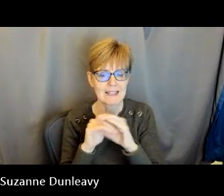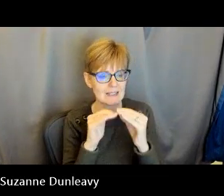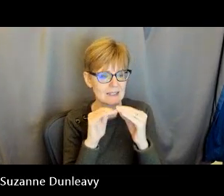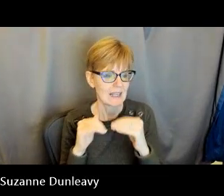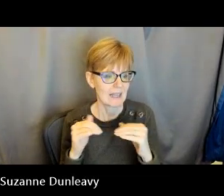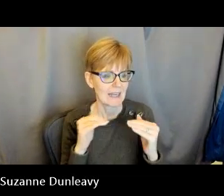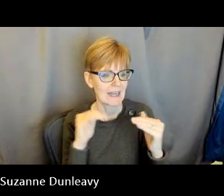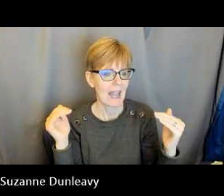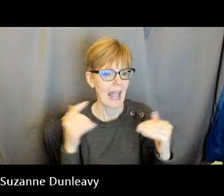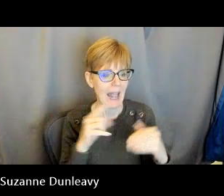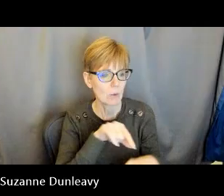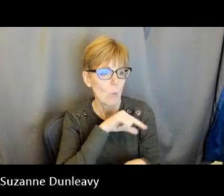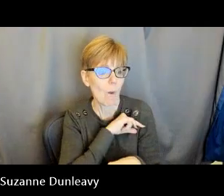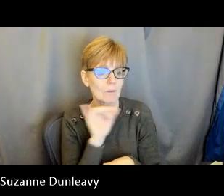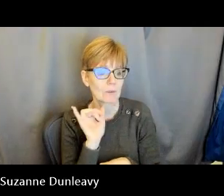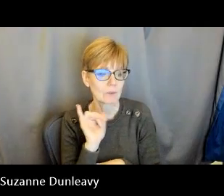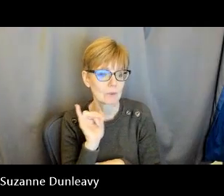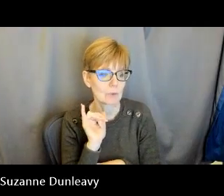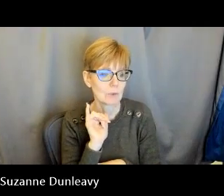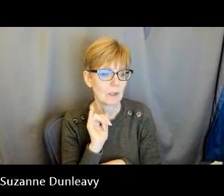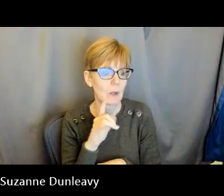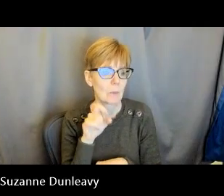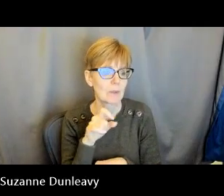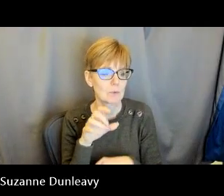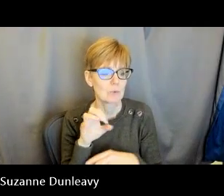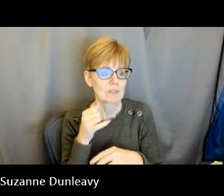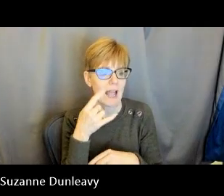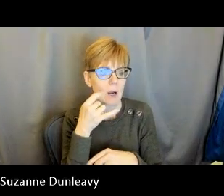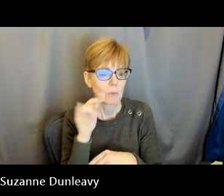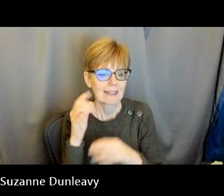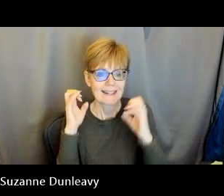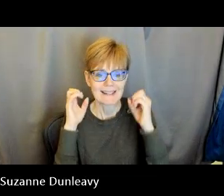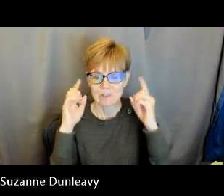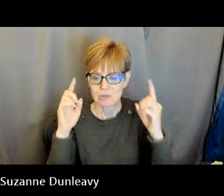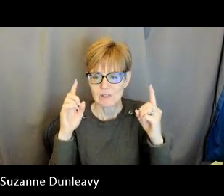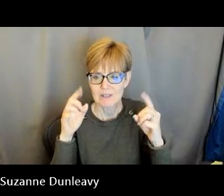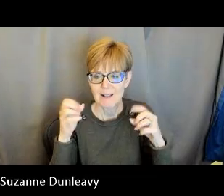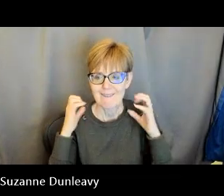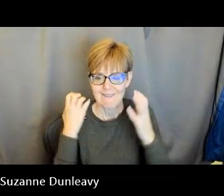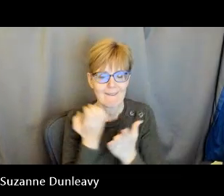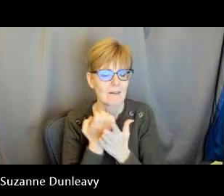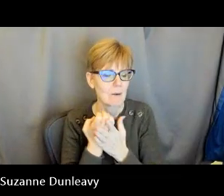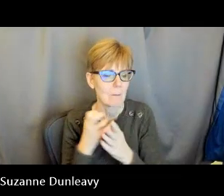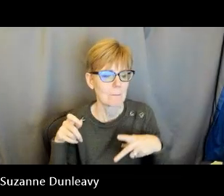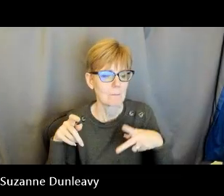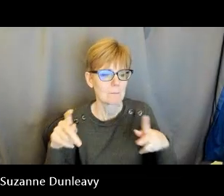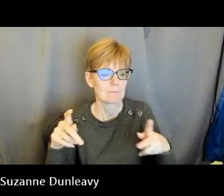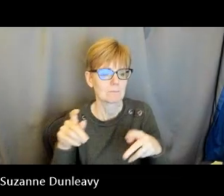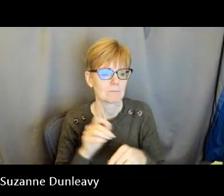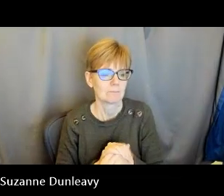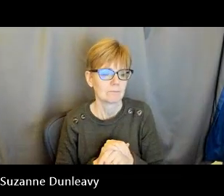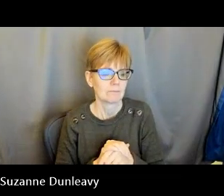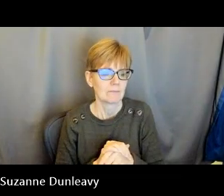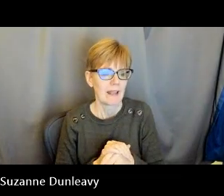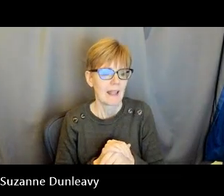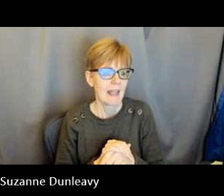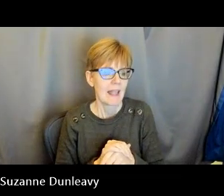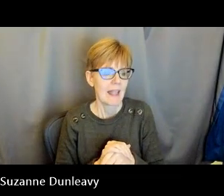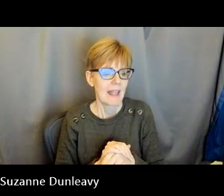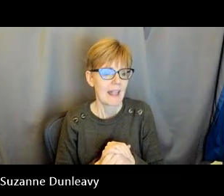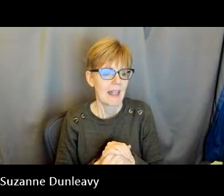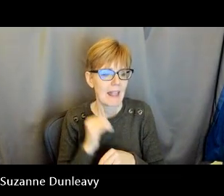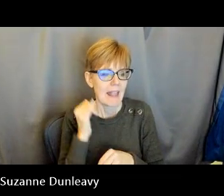people. We have to use the data we have, not just to describe what exists, but to use it to think about how to change